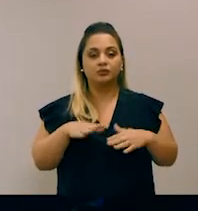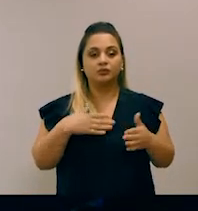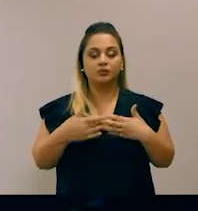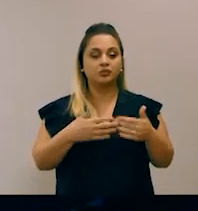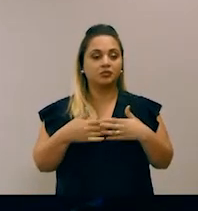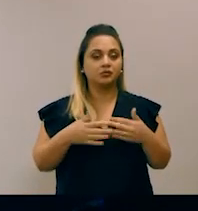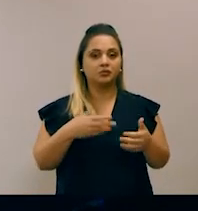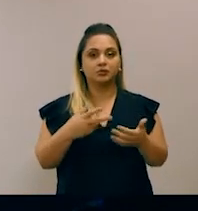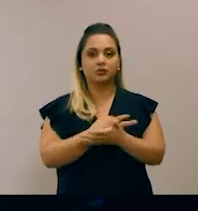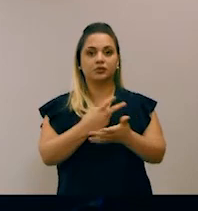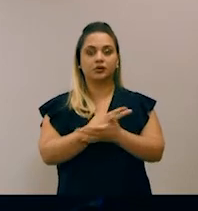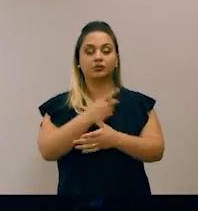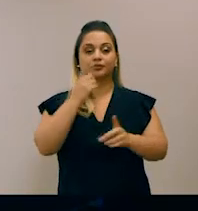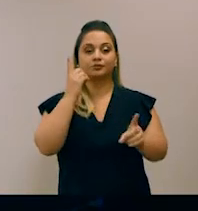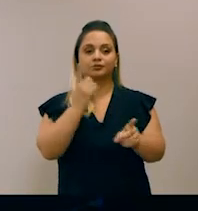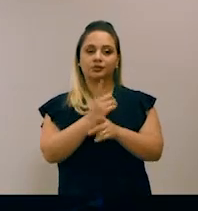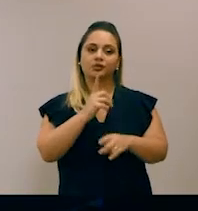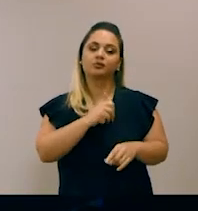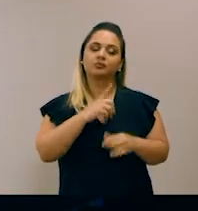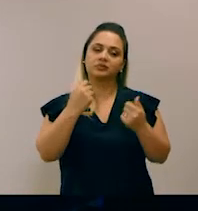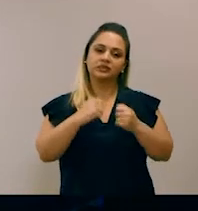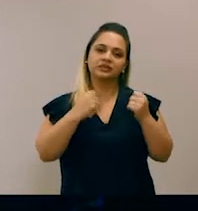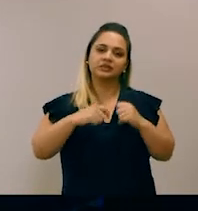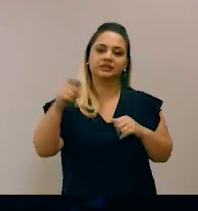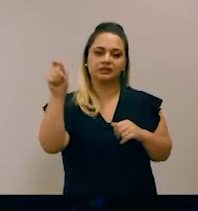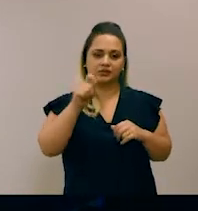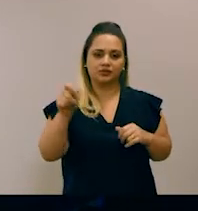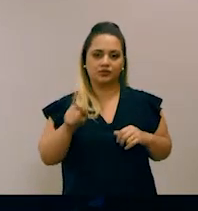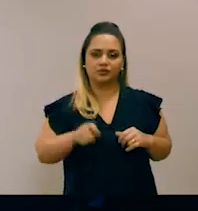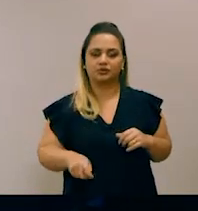error found in this phase has to be corrected,